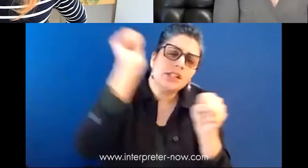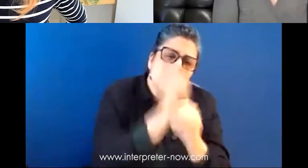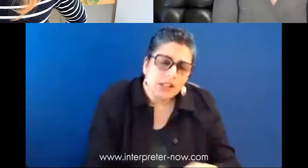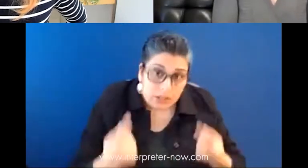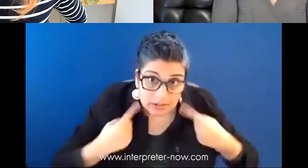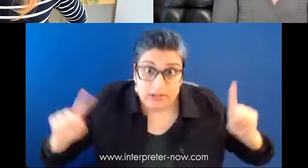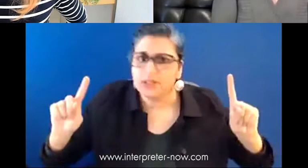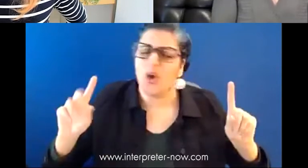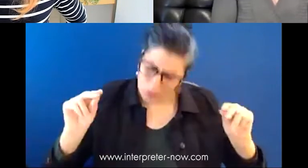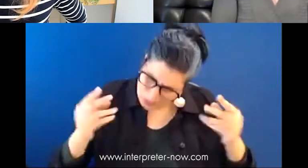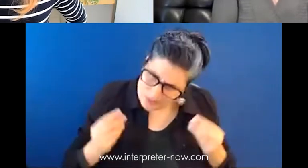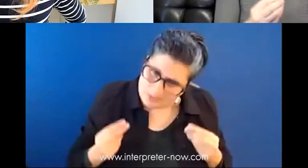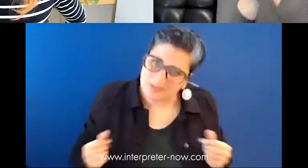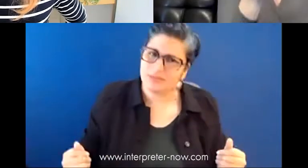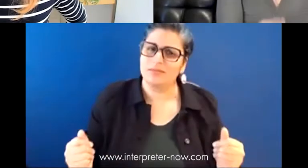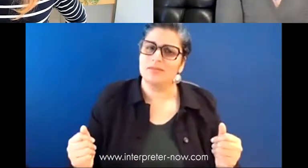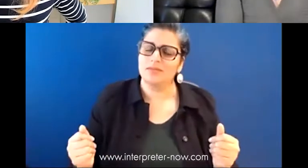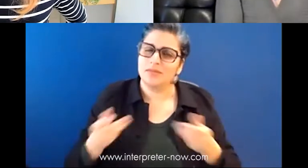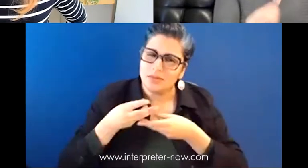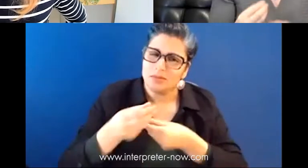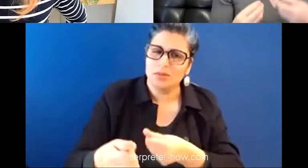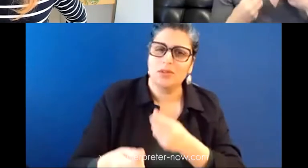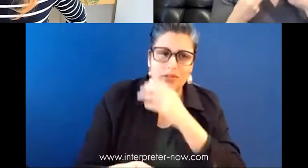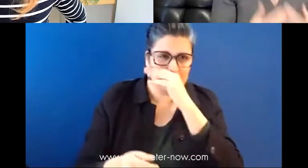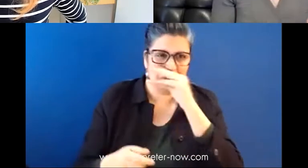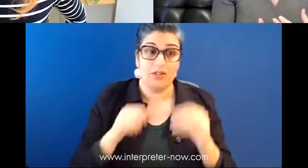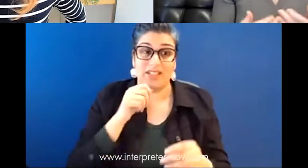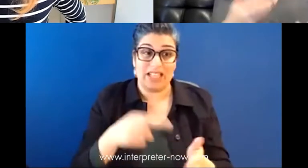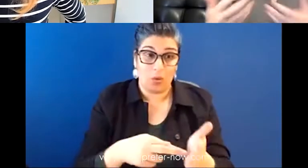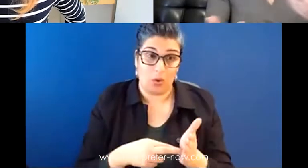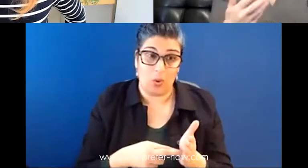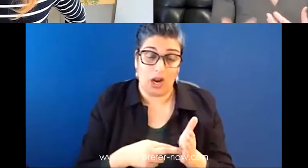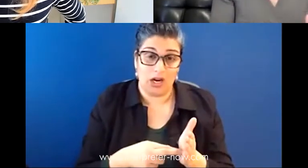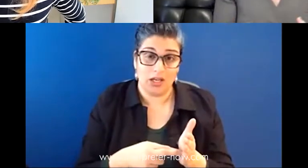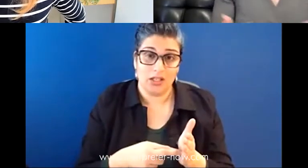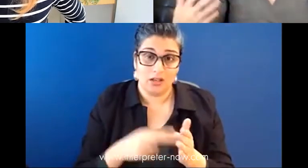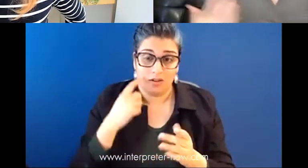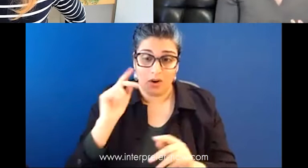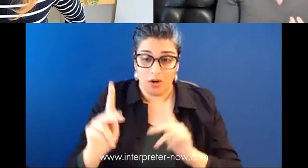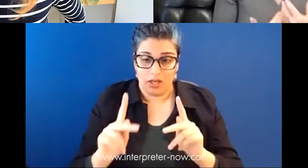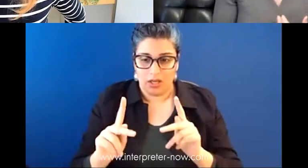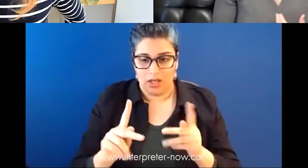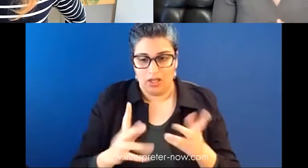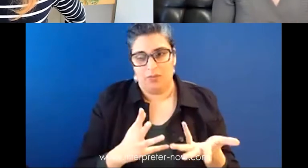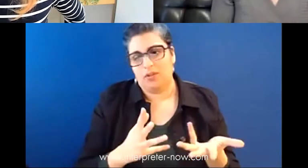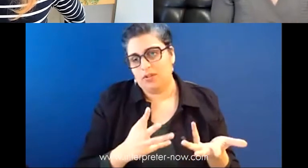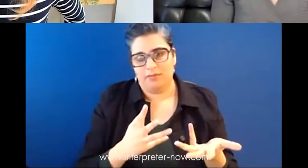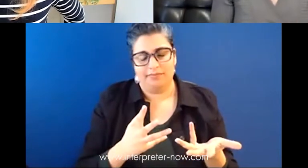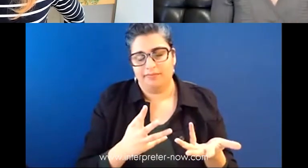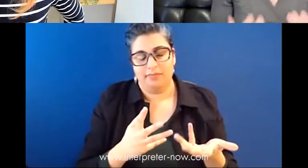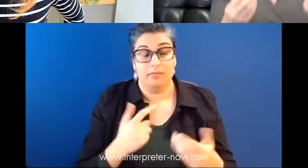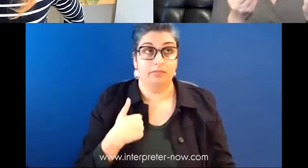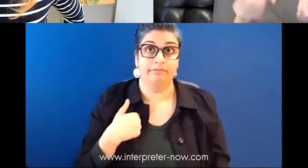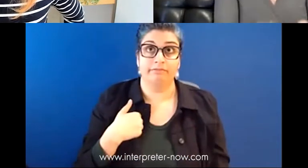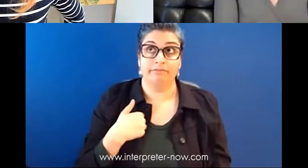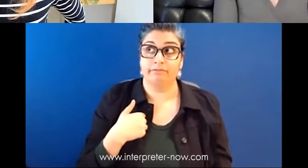them to come early. So it isn't required for people to make an explicit decision about I'm going to be trusting or not,